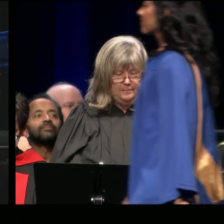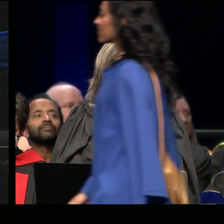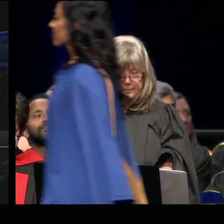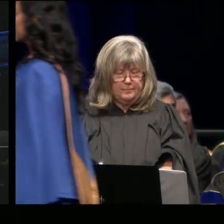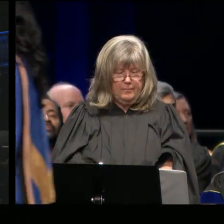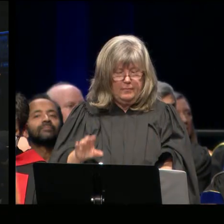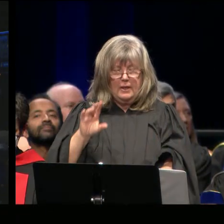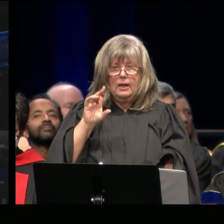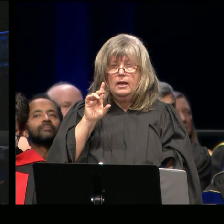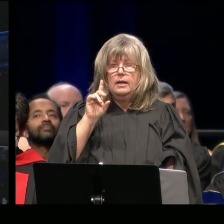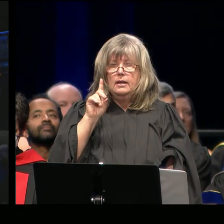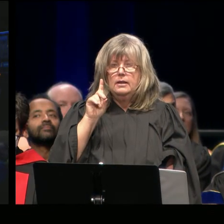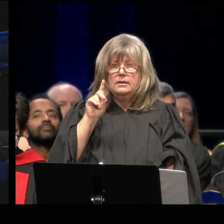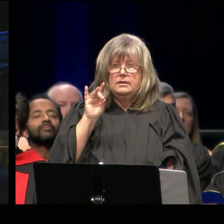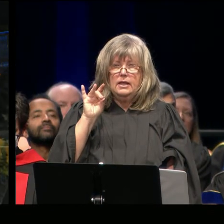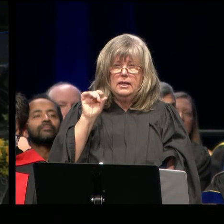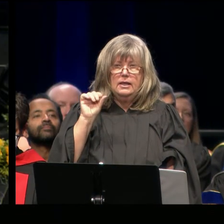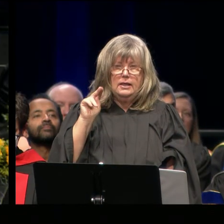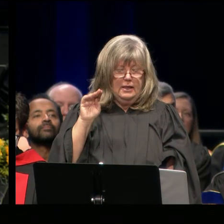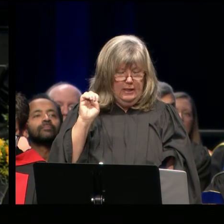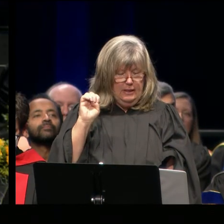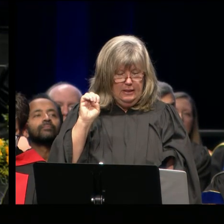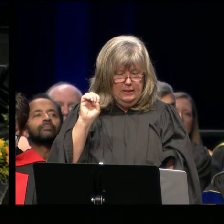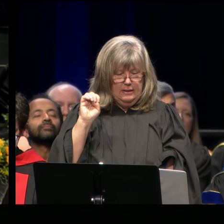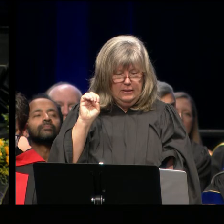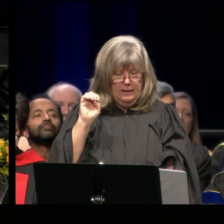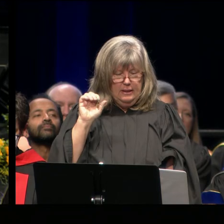Diane Andreas, with distinction.